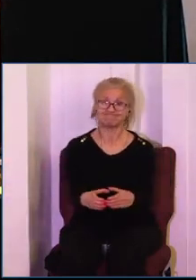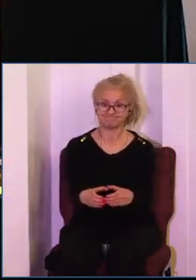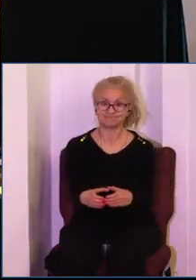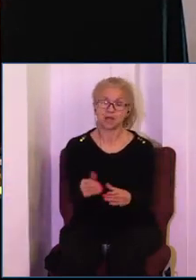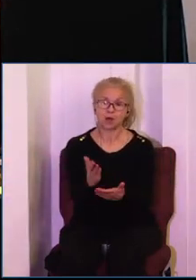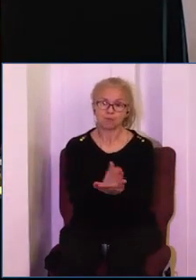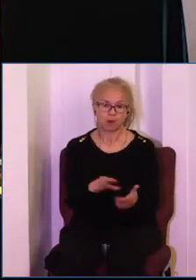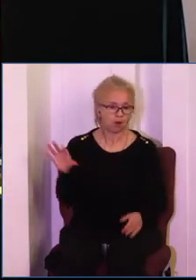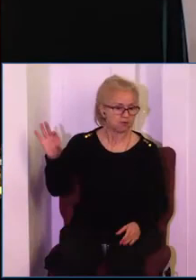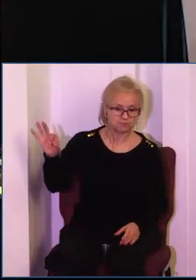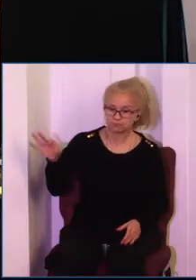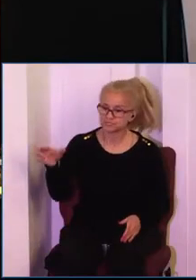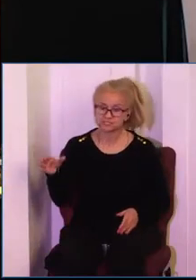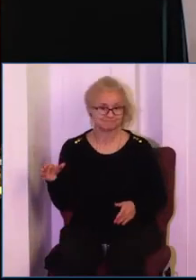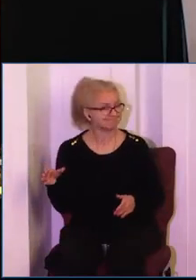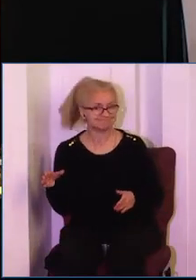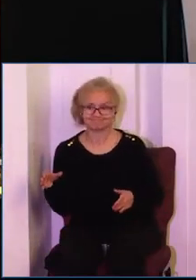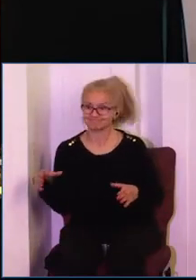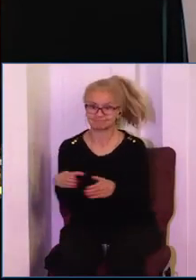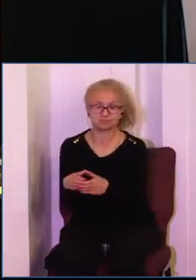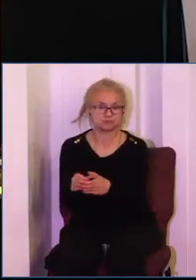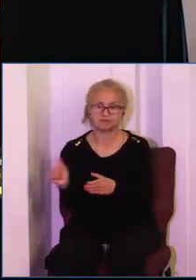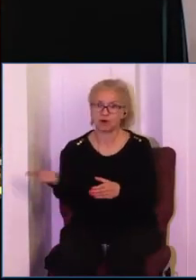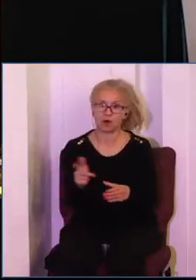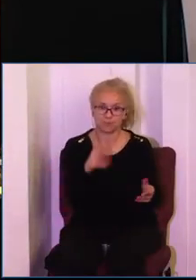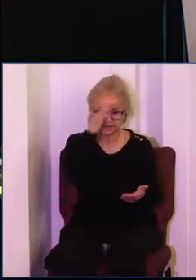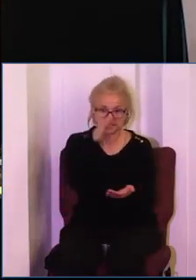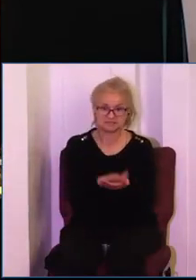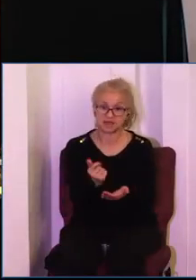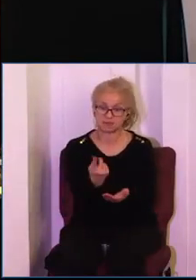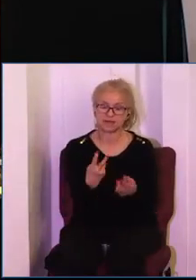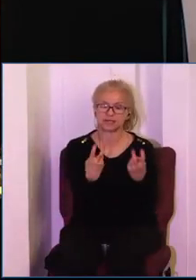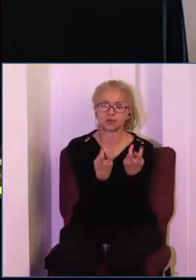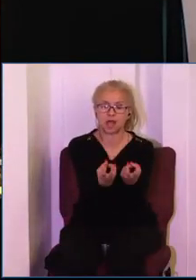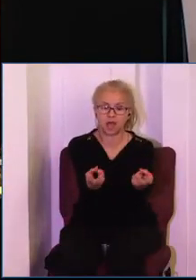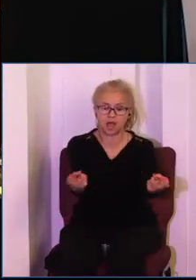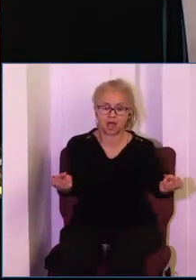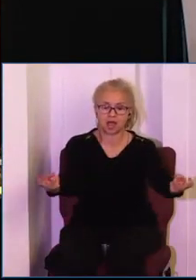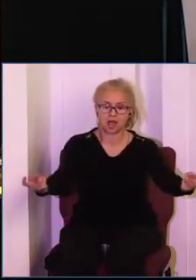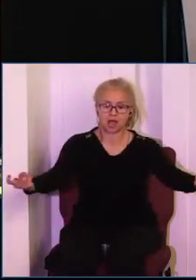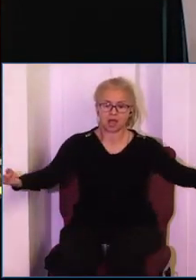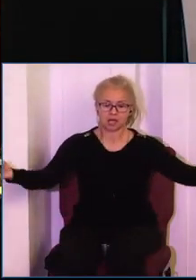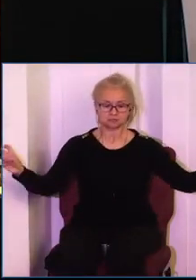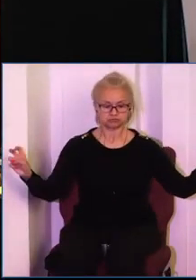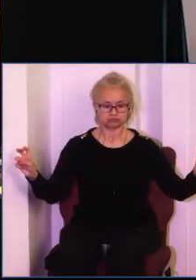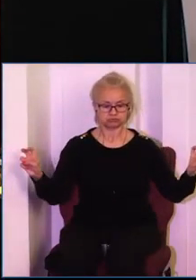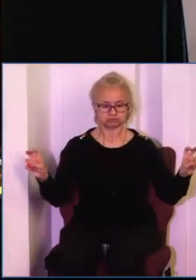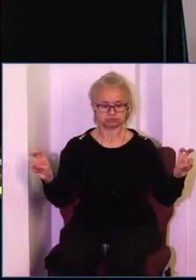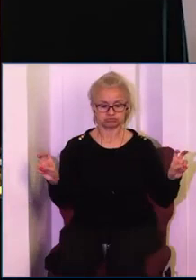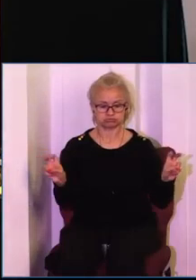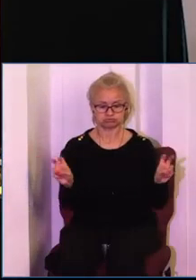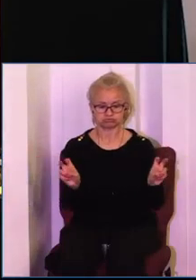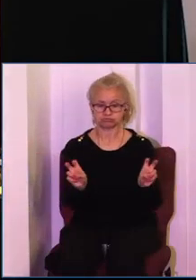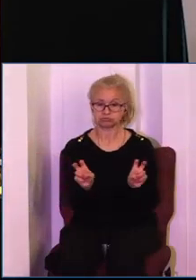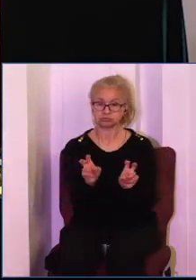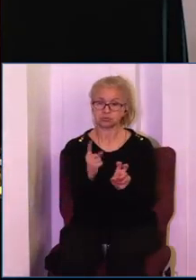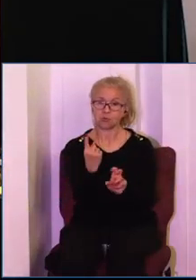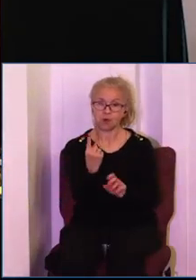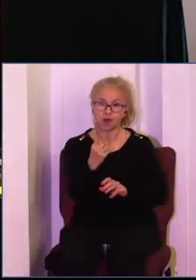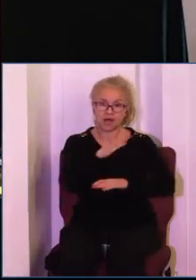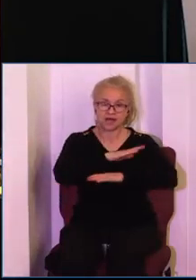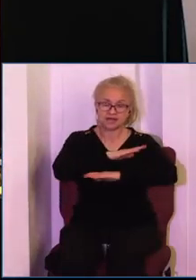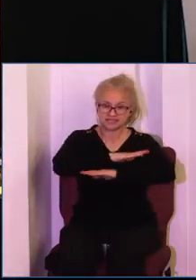priesthood of all believers, everyone gathered around this one table, made of many